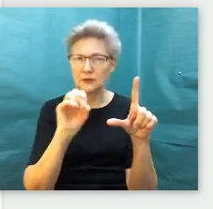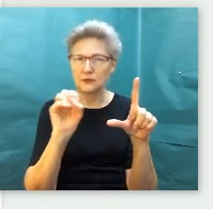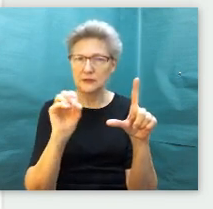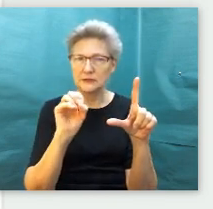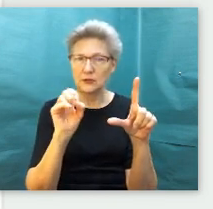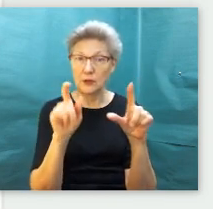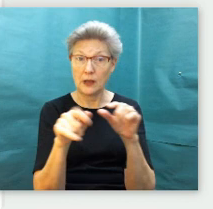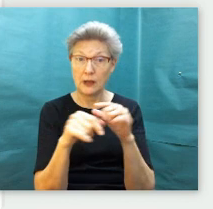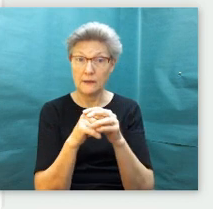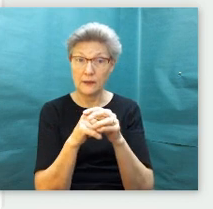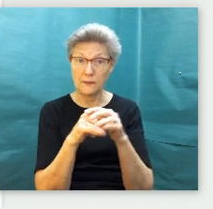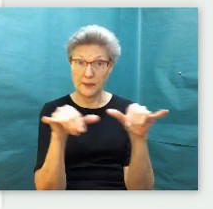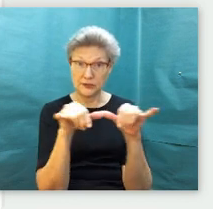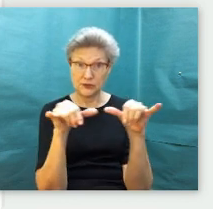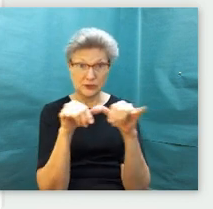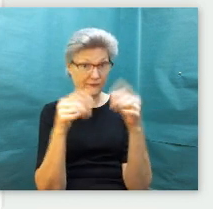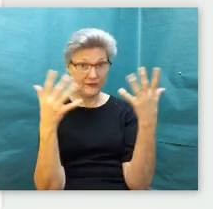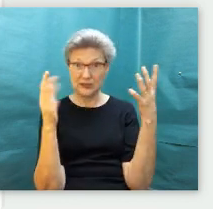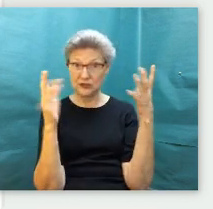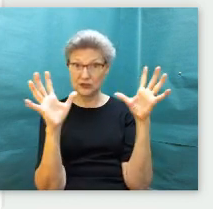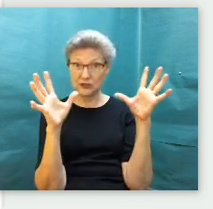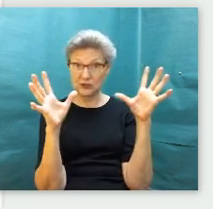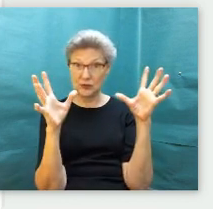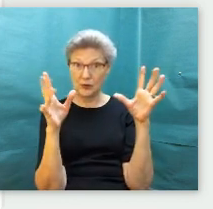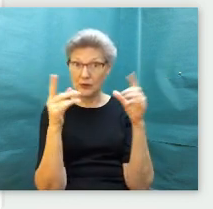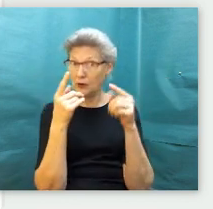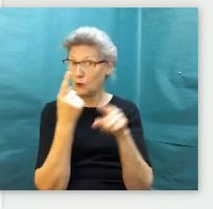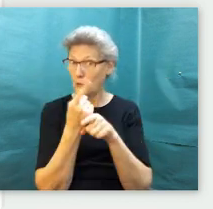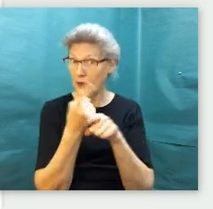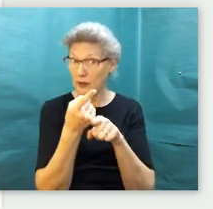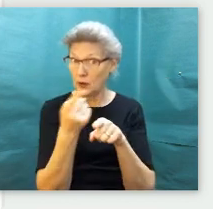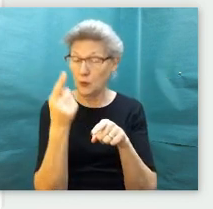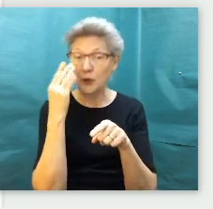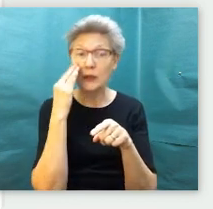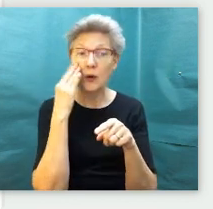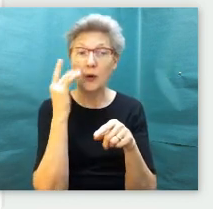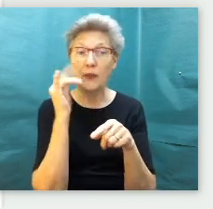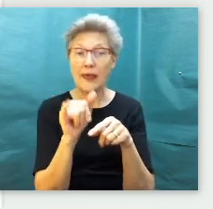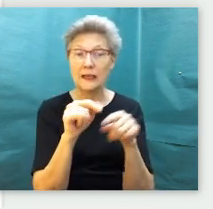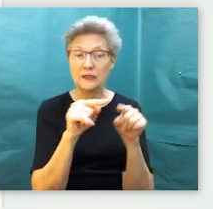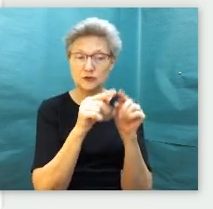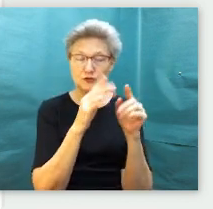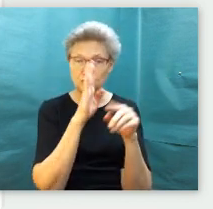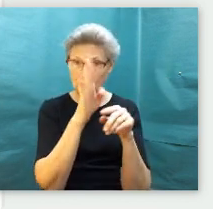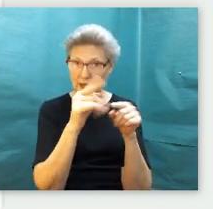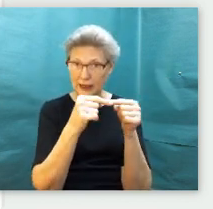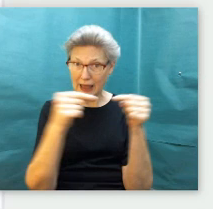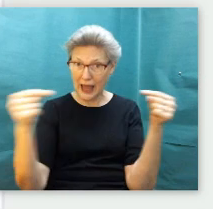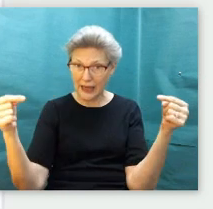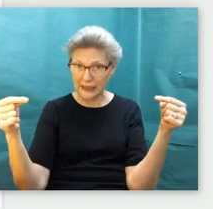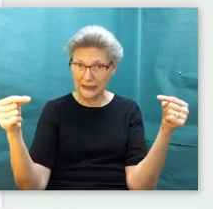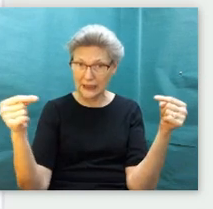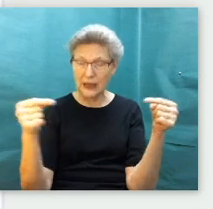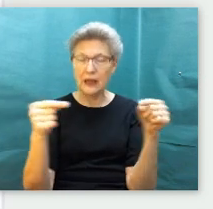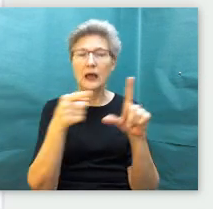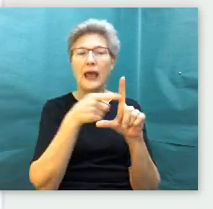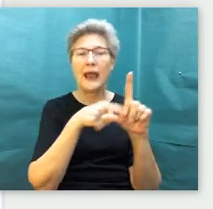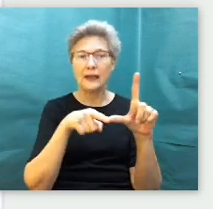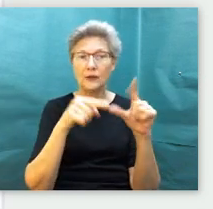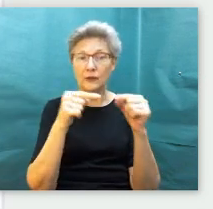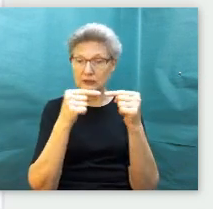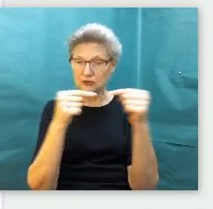All right, now that we've measured it, was your thinking correct? Because we know that a straight line or a straight angle